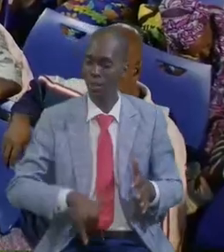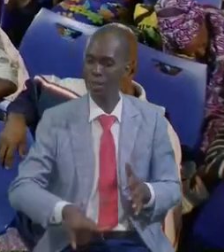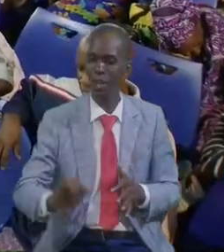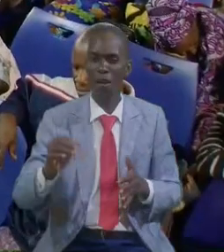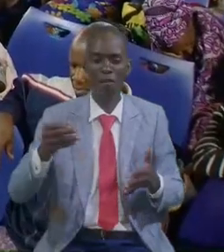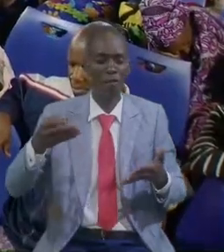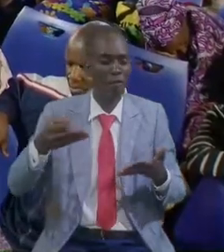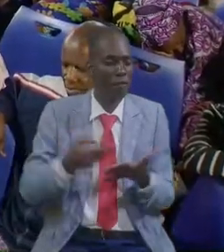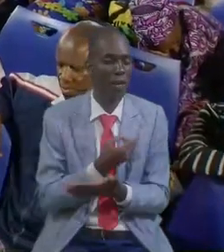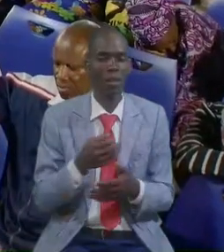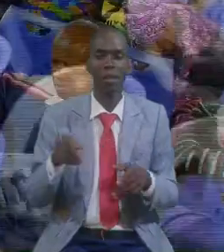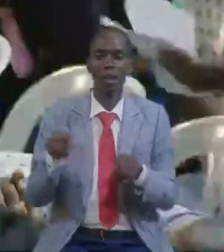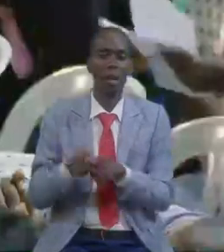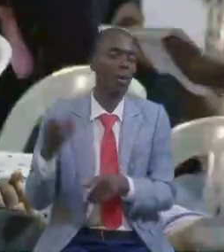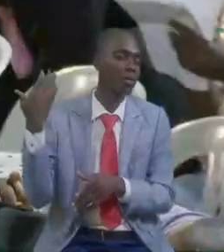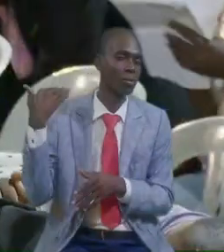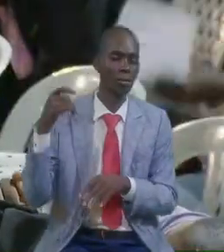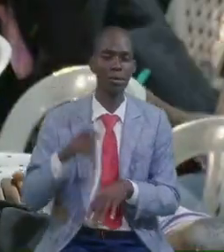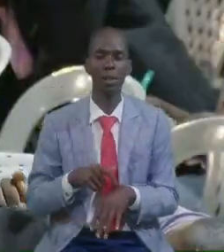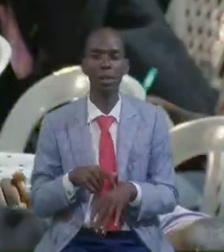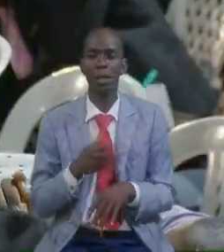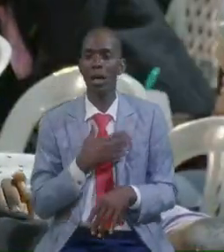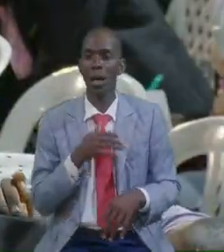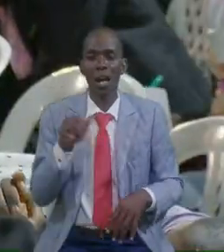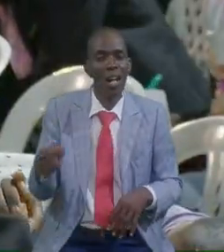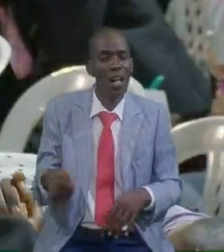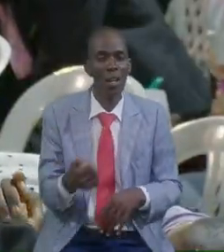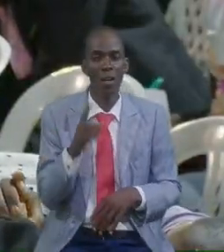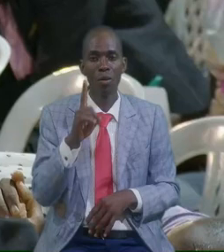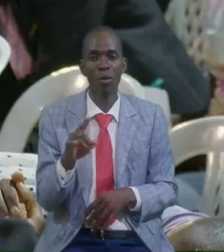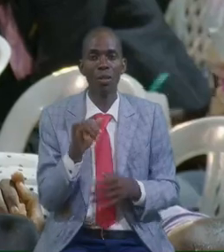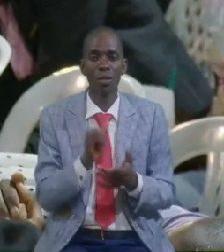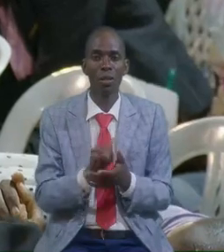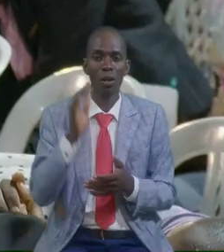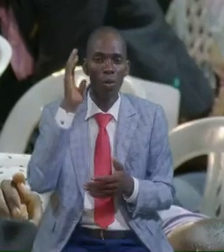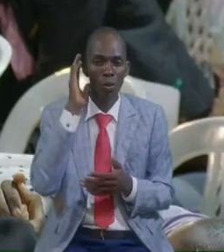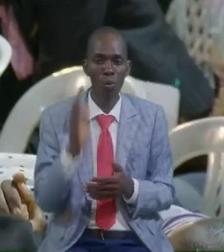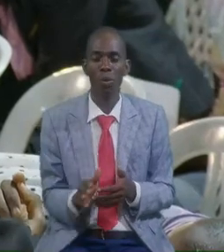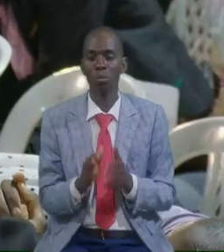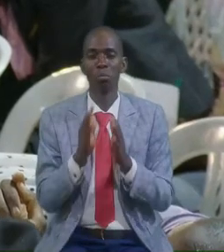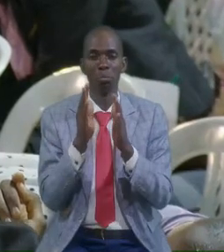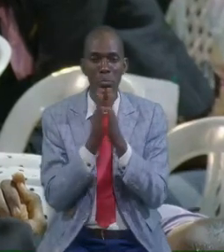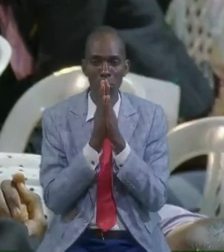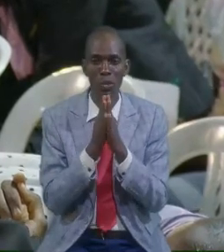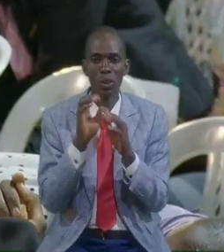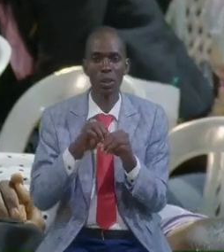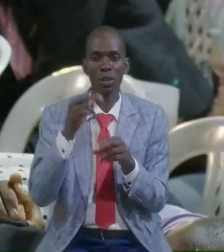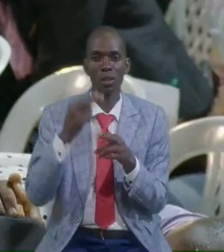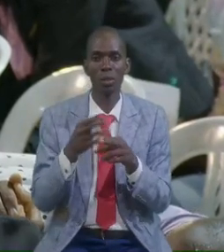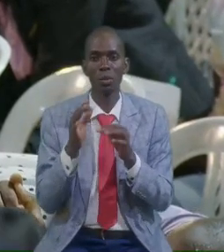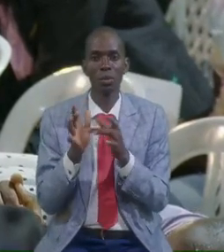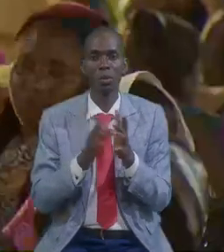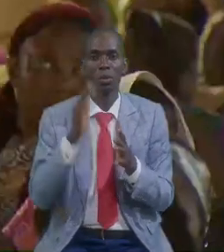ever been, and whosoever will call on the name of Jesus will be saved,